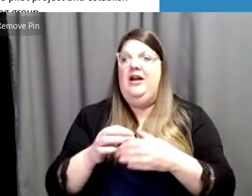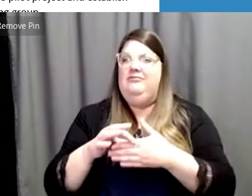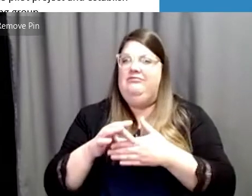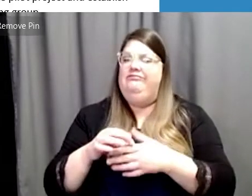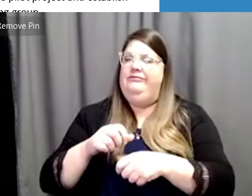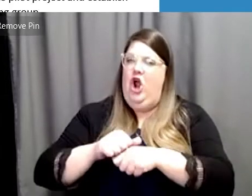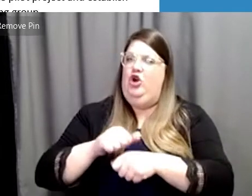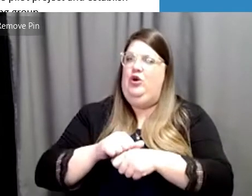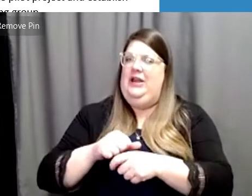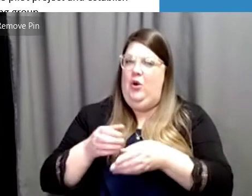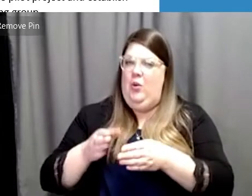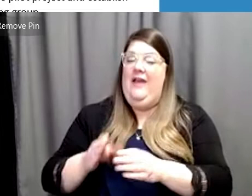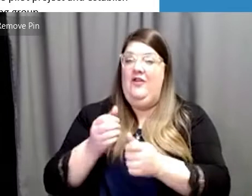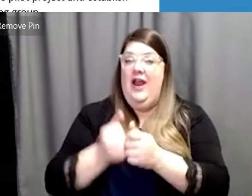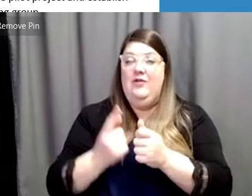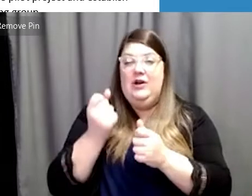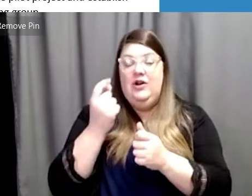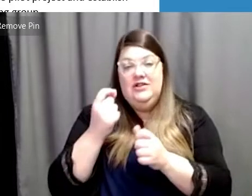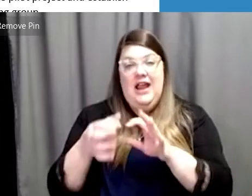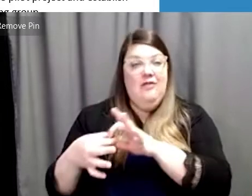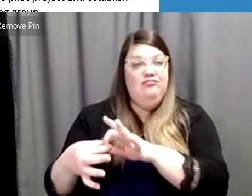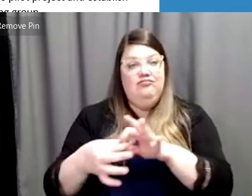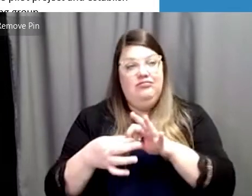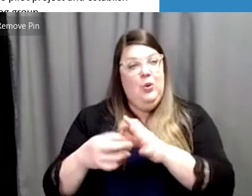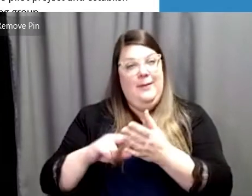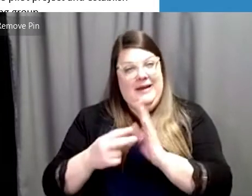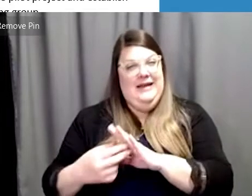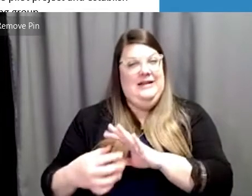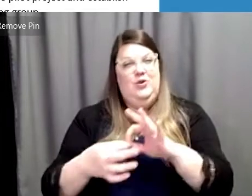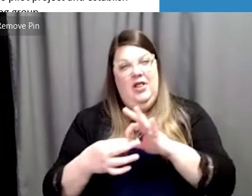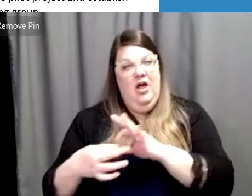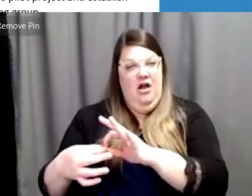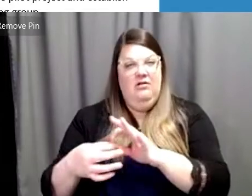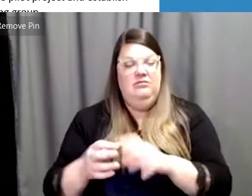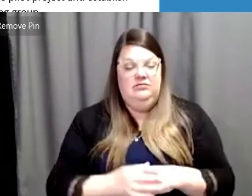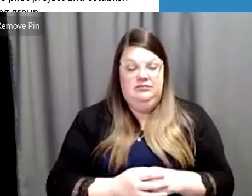way for everyone to understand what it means to belong.